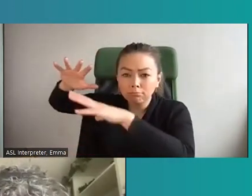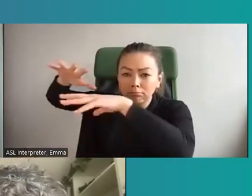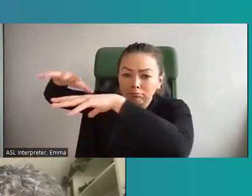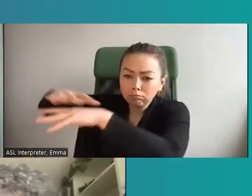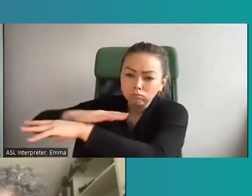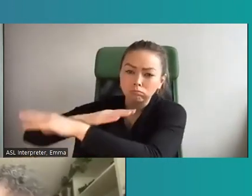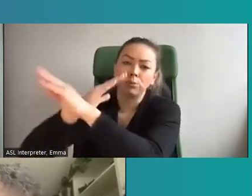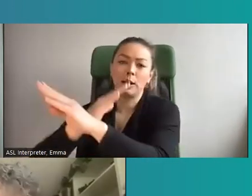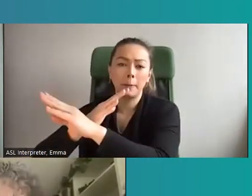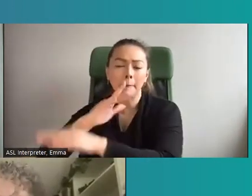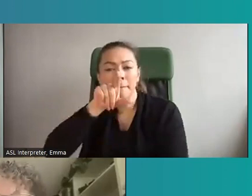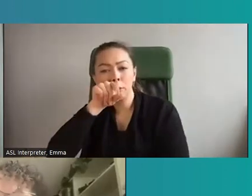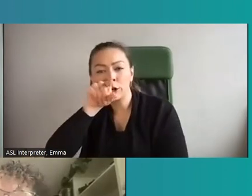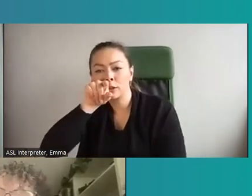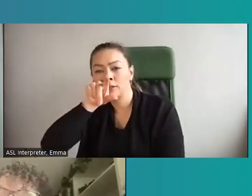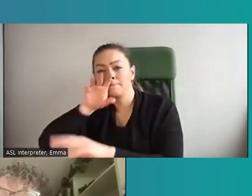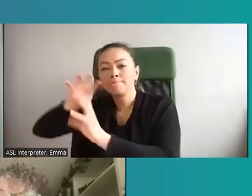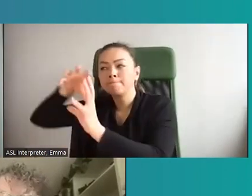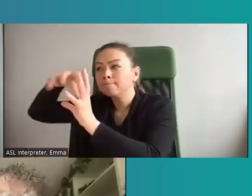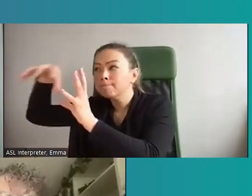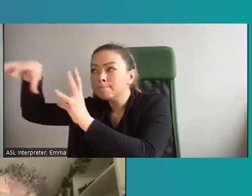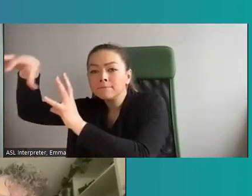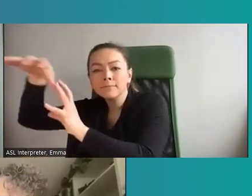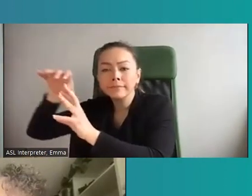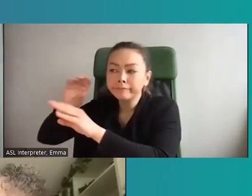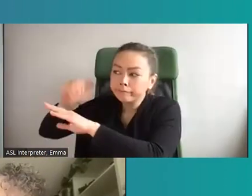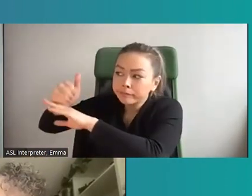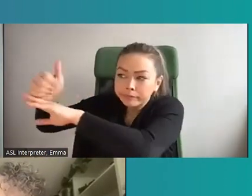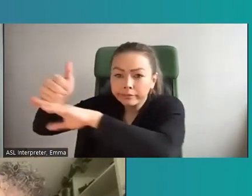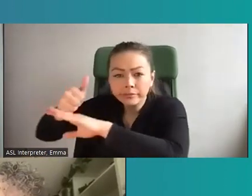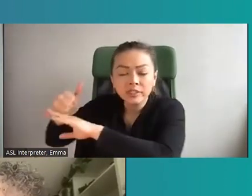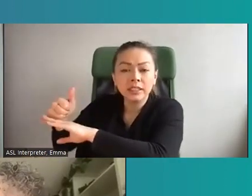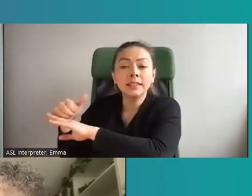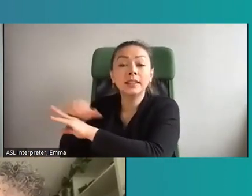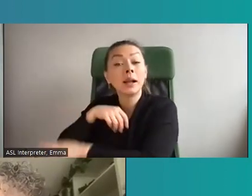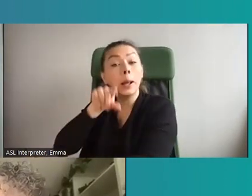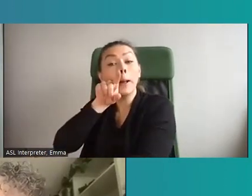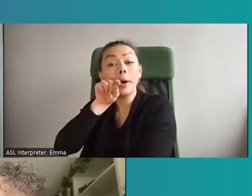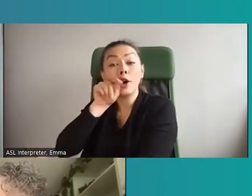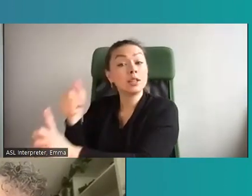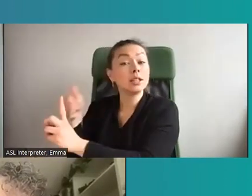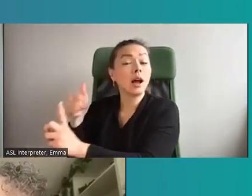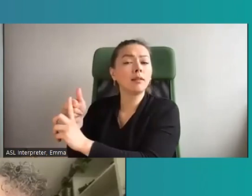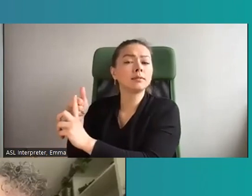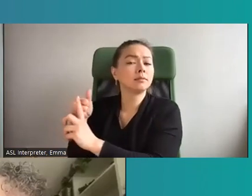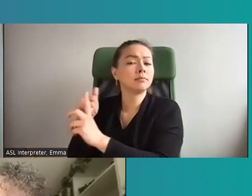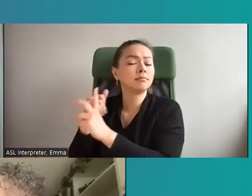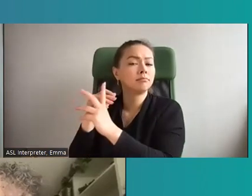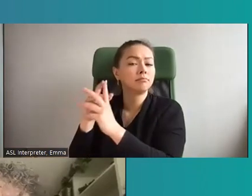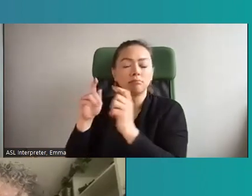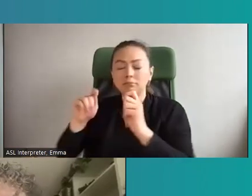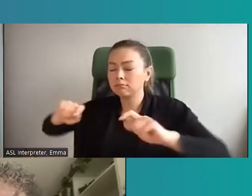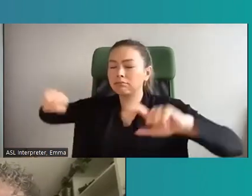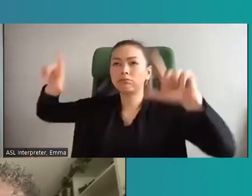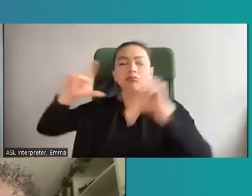that forest. And they're always, you know, singing their beautiful songs. First thing in the morning, they awaken us.